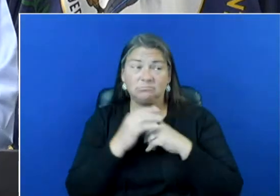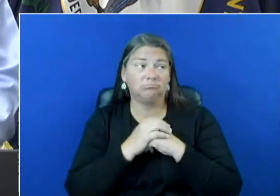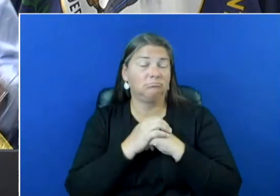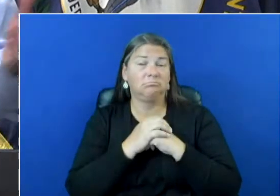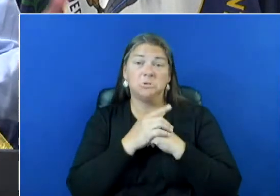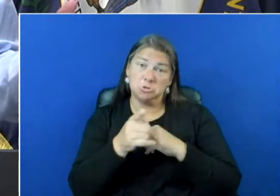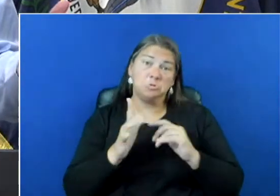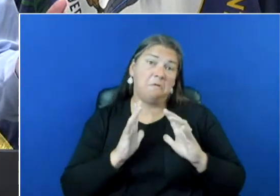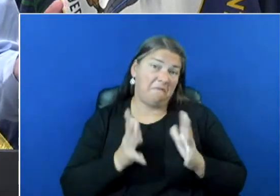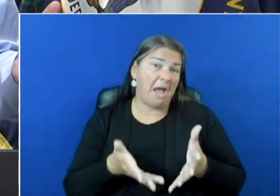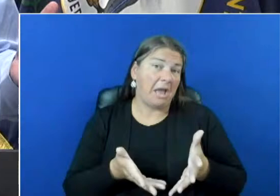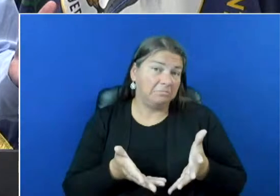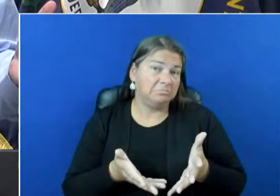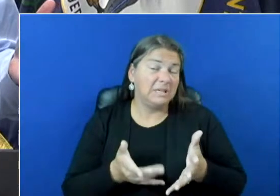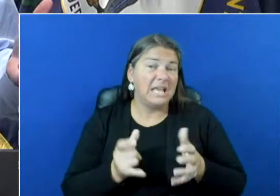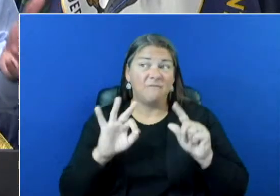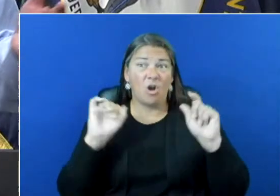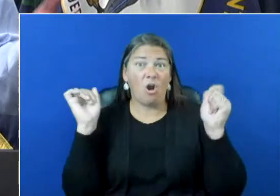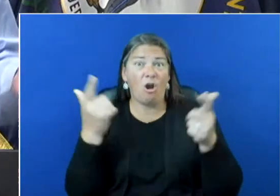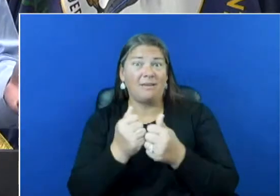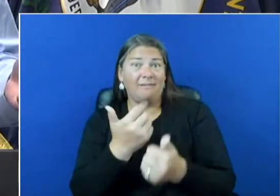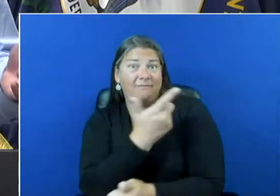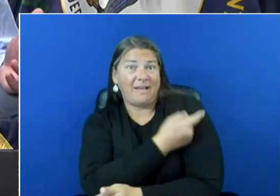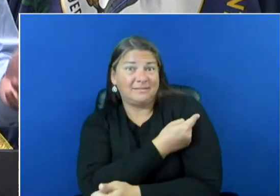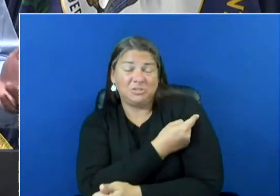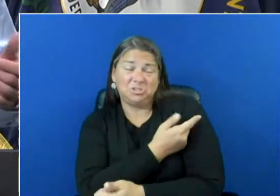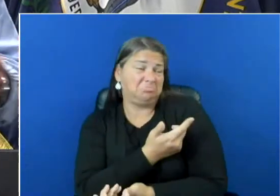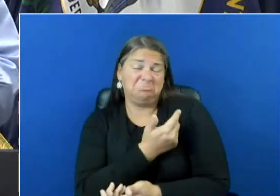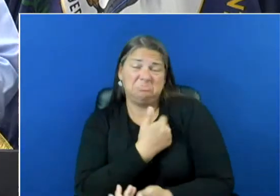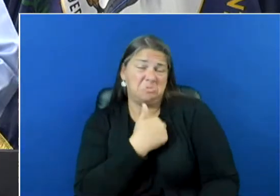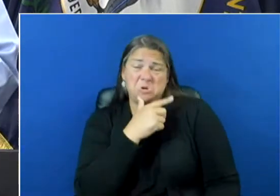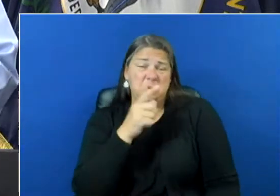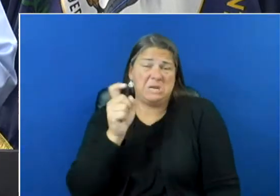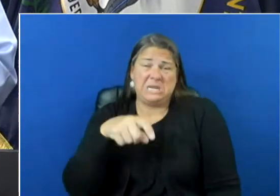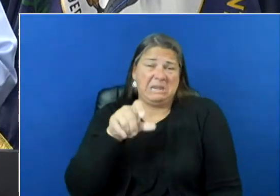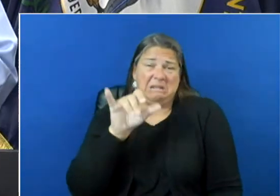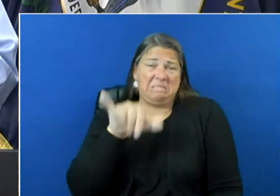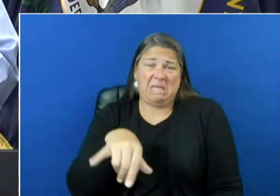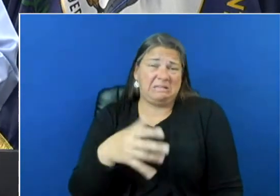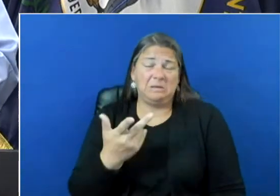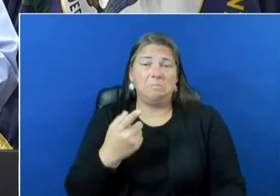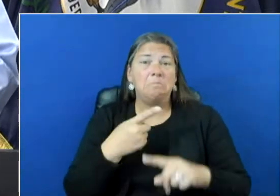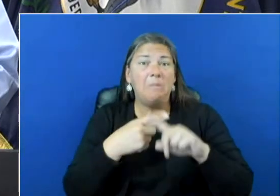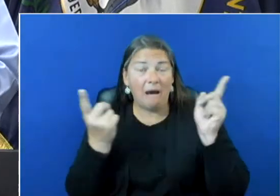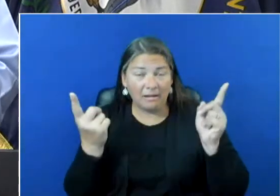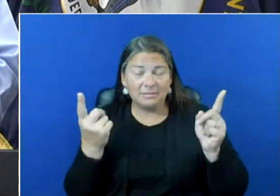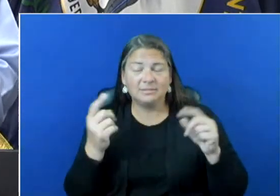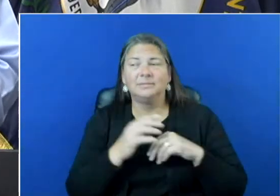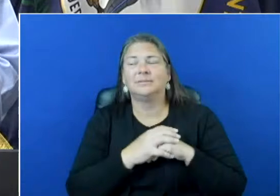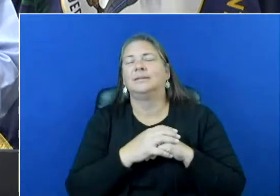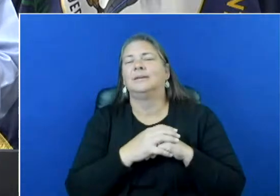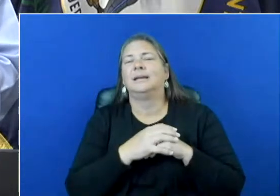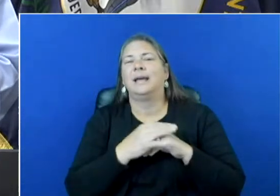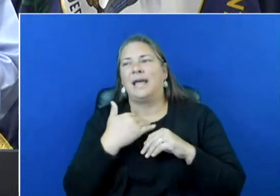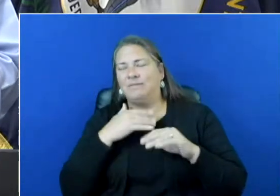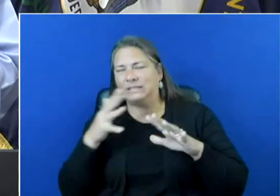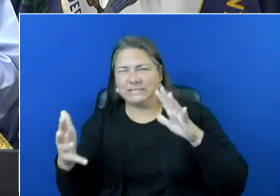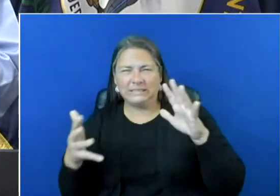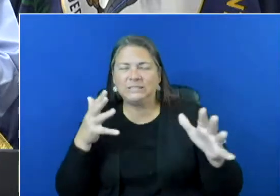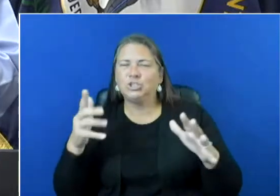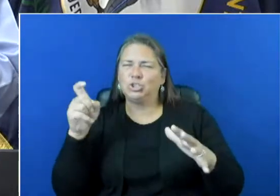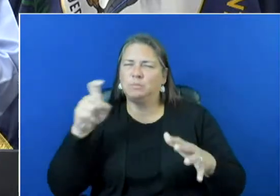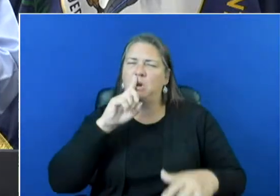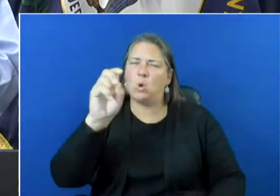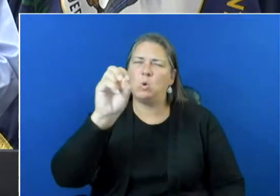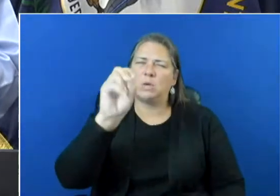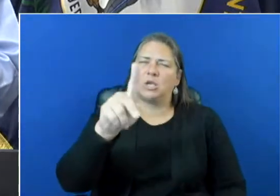If everybody get vaccinated in the county, we wouldn't even need that. But with the combination, we should be okay. These are two weapons we have